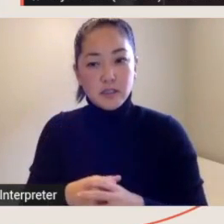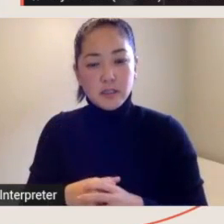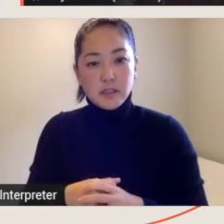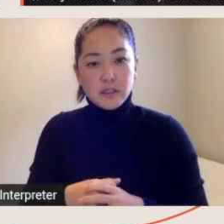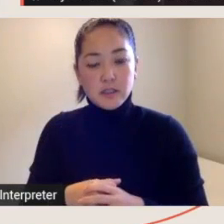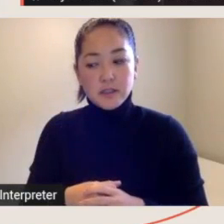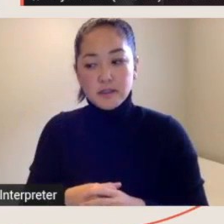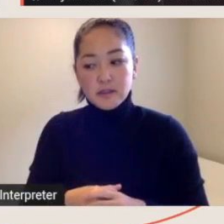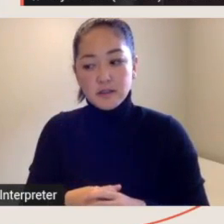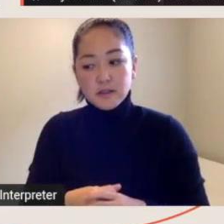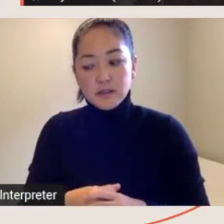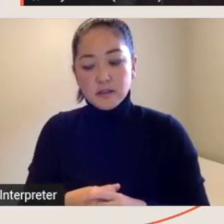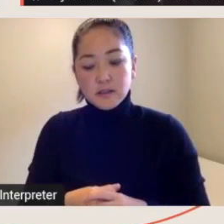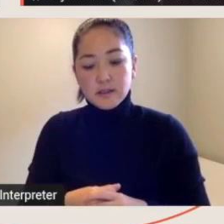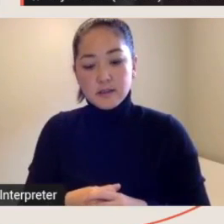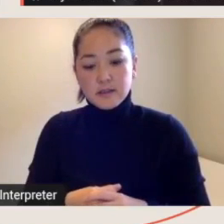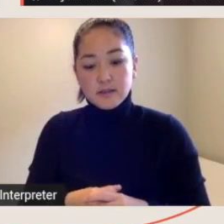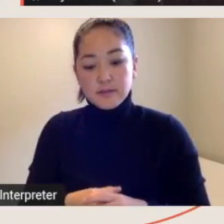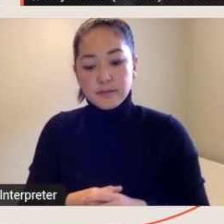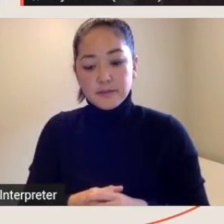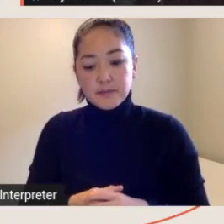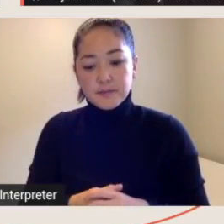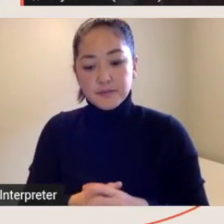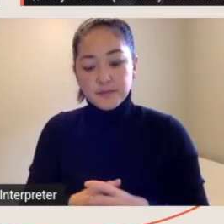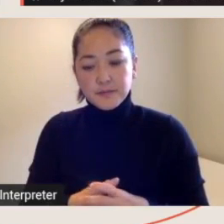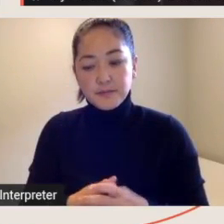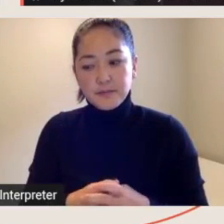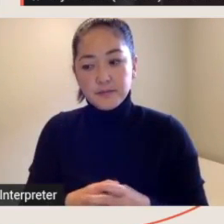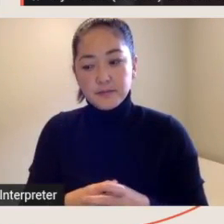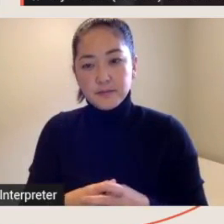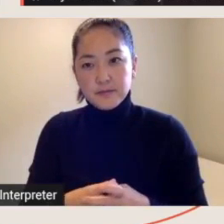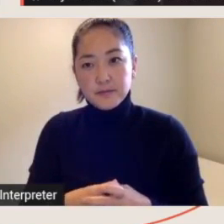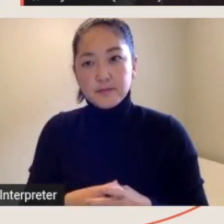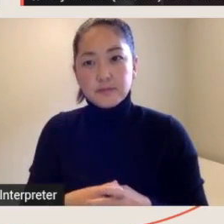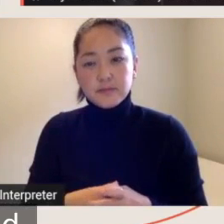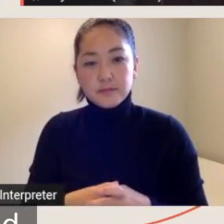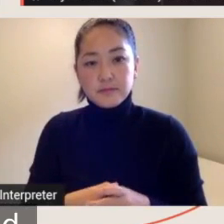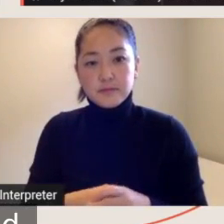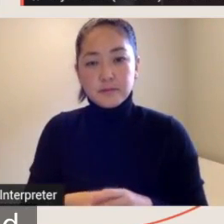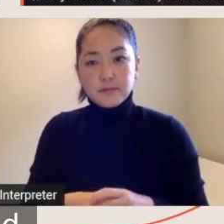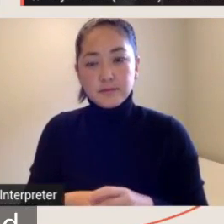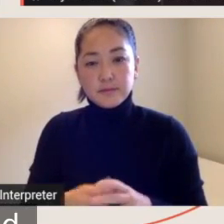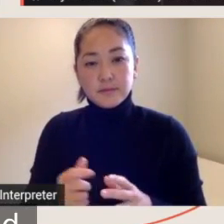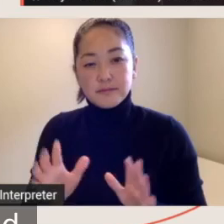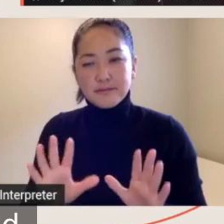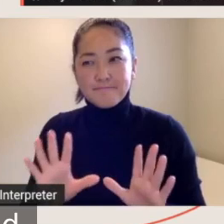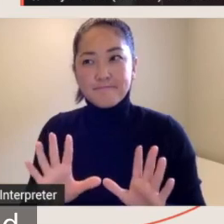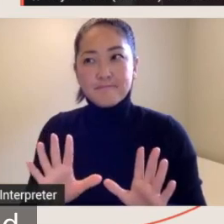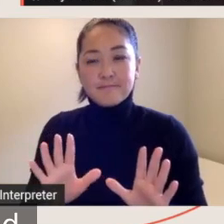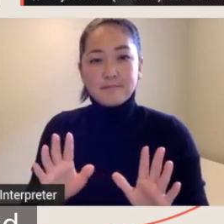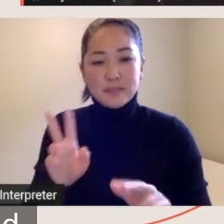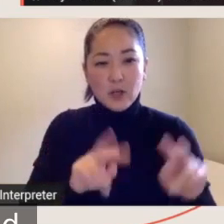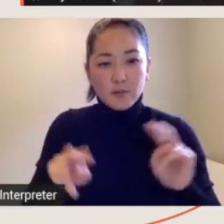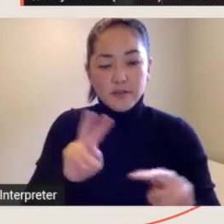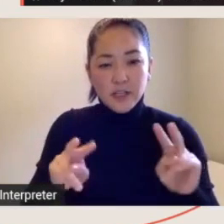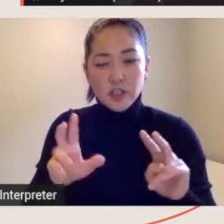to understand how to, like, it was, yeah, sort of an observation and